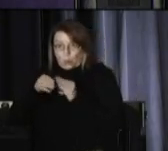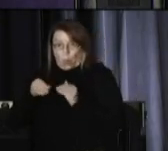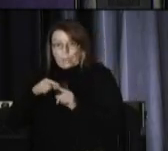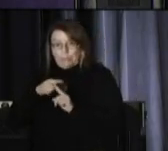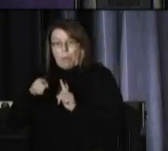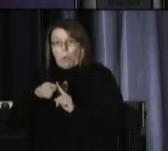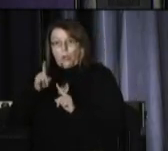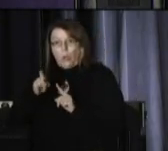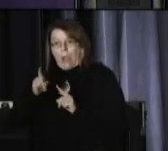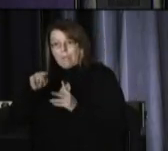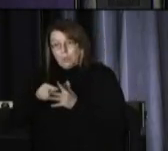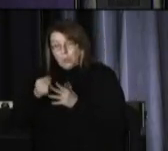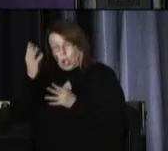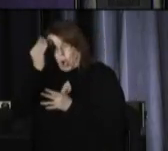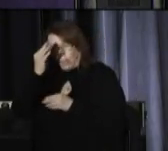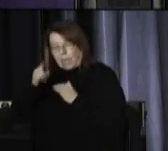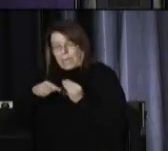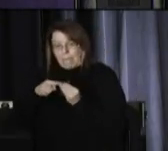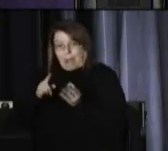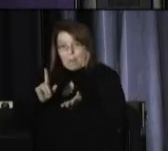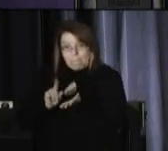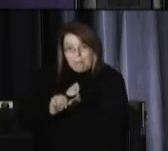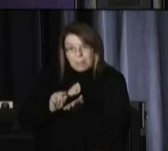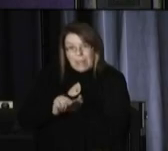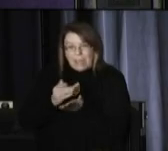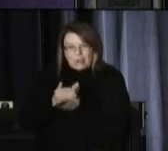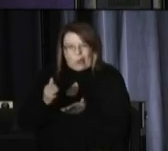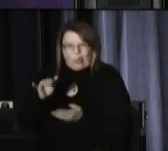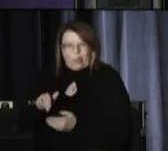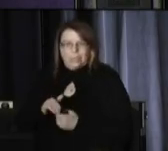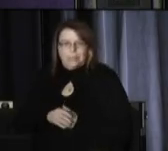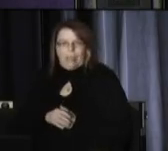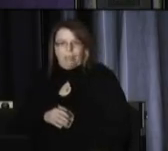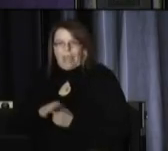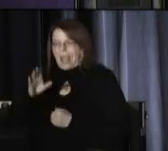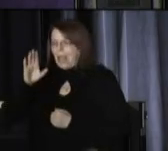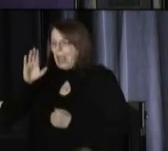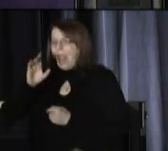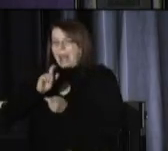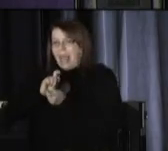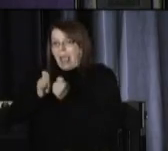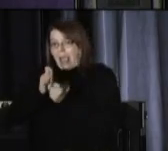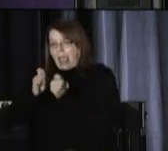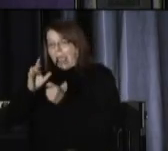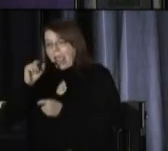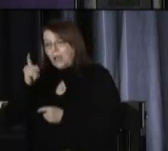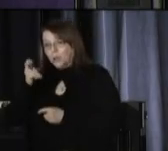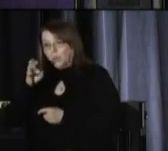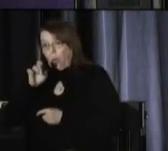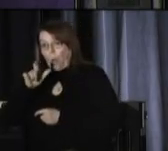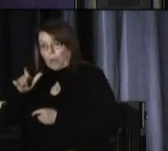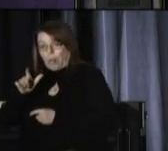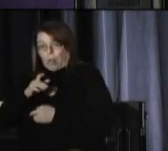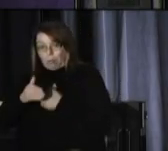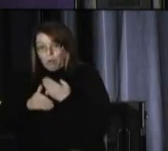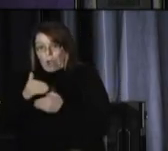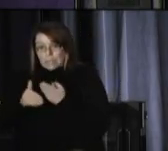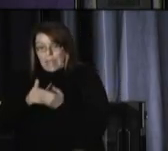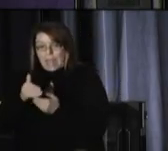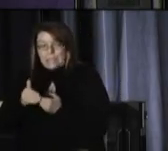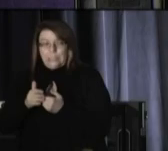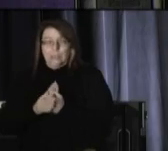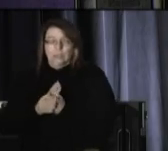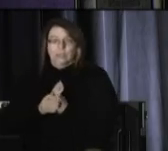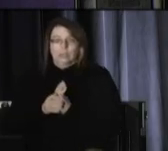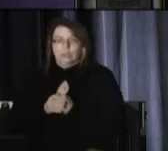thinking about things like publication and, and all of that and the editorial process, that, you know, I